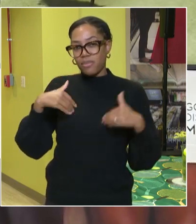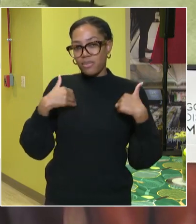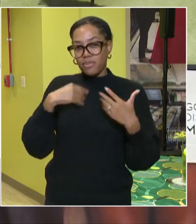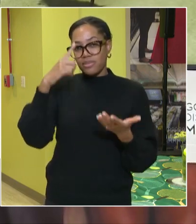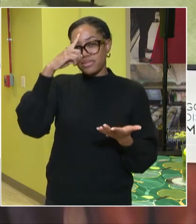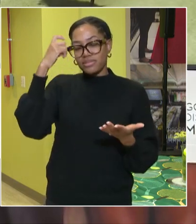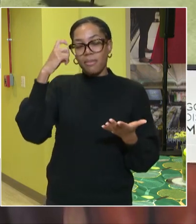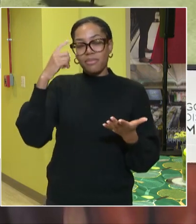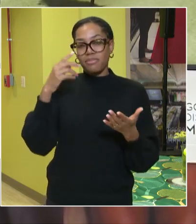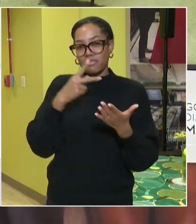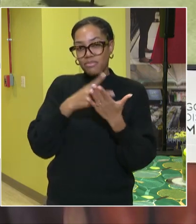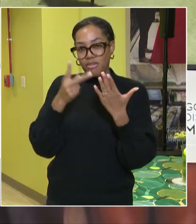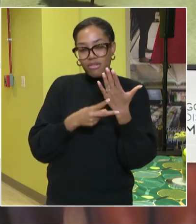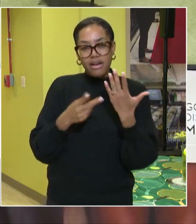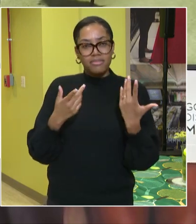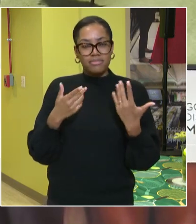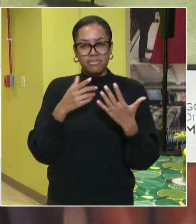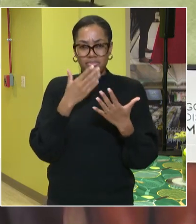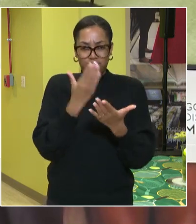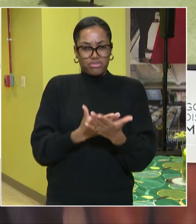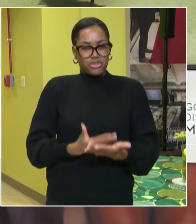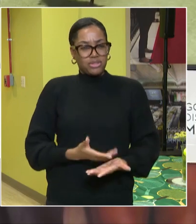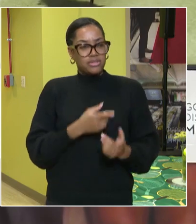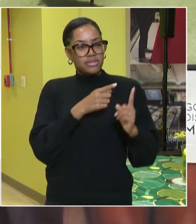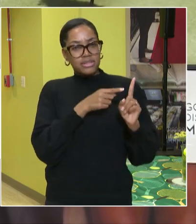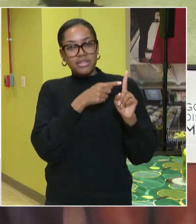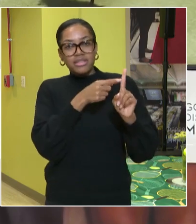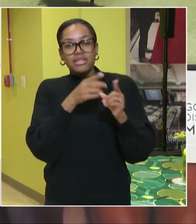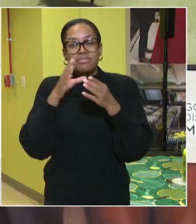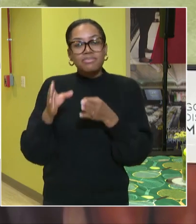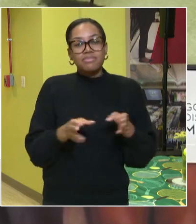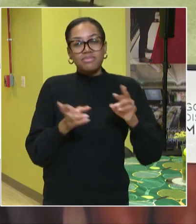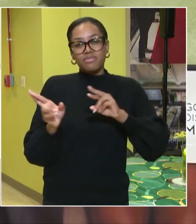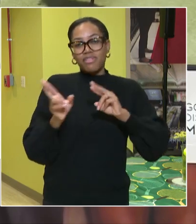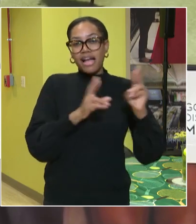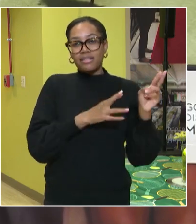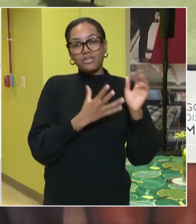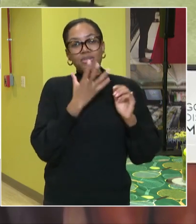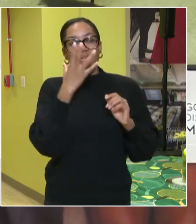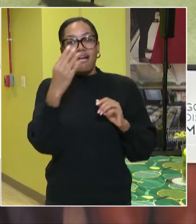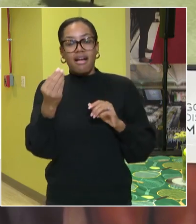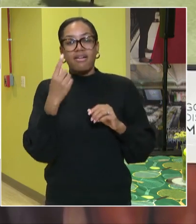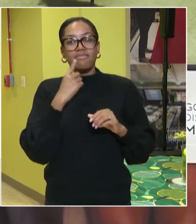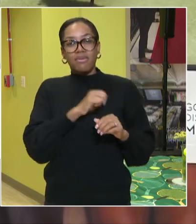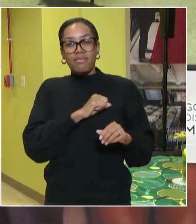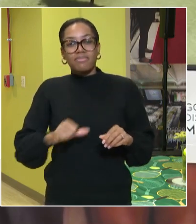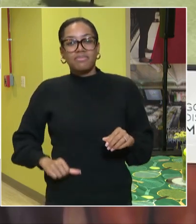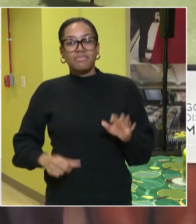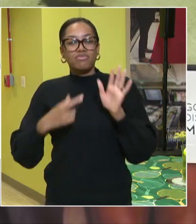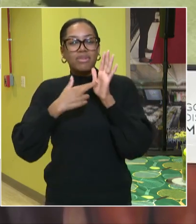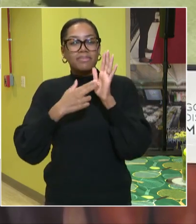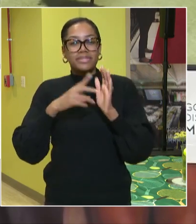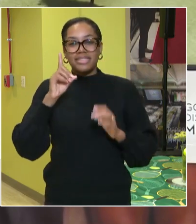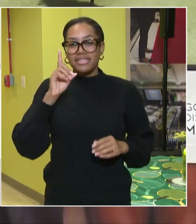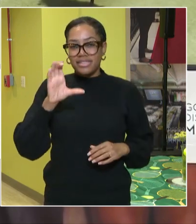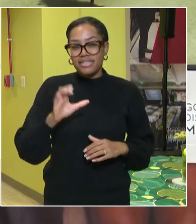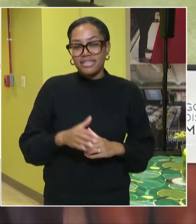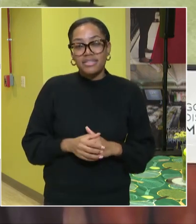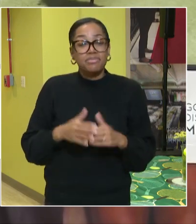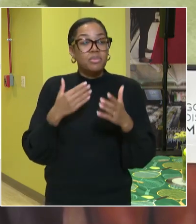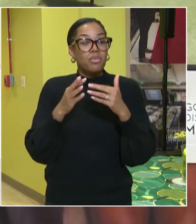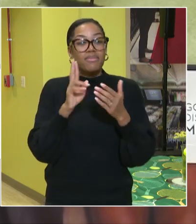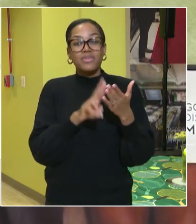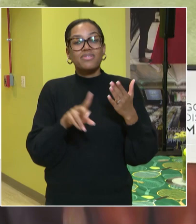prepared her to go out as an ambassador for Washington, D.C. at whatever university